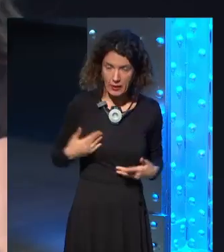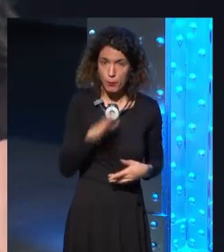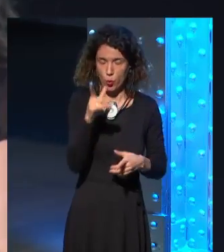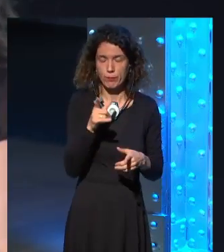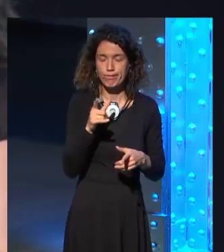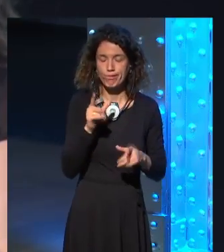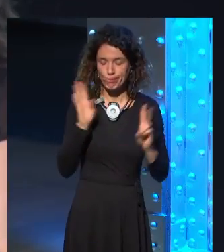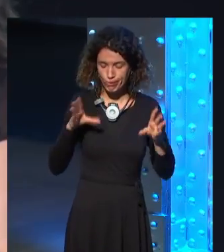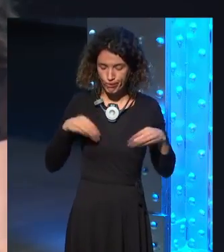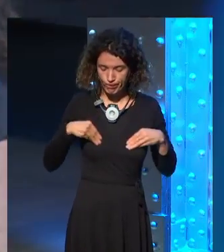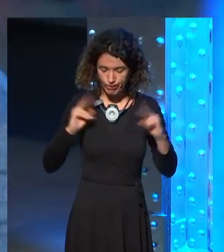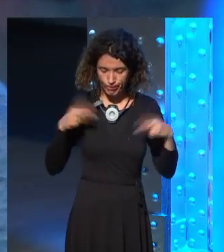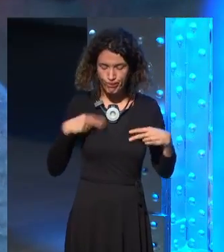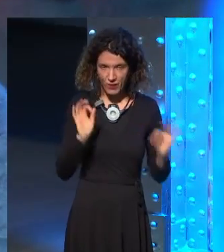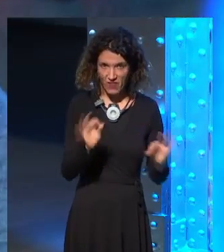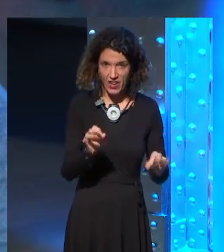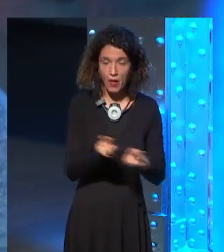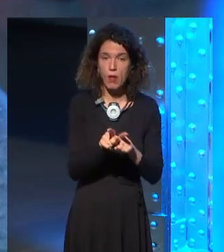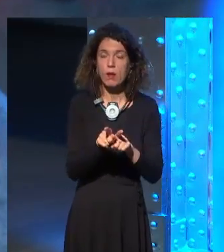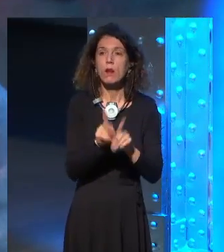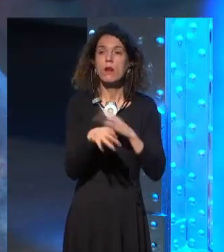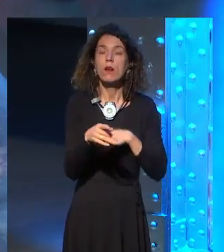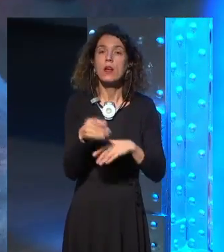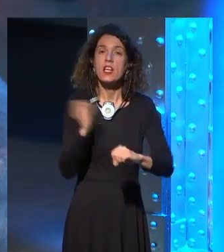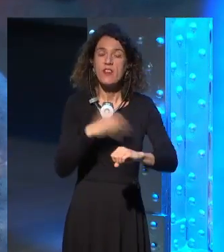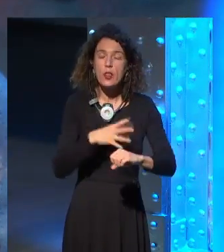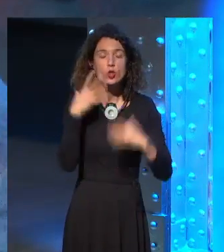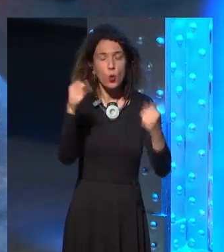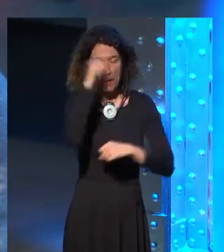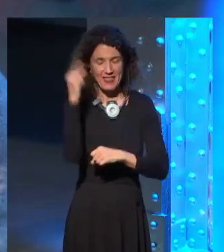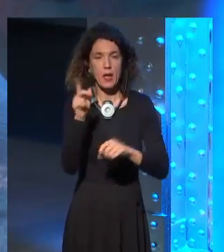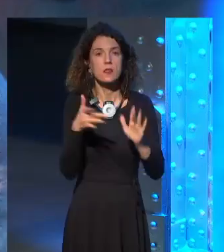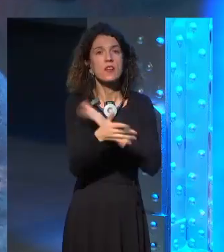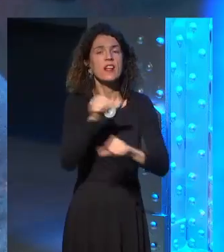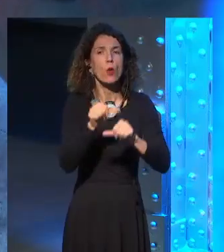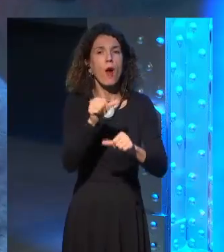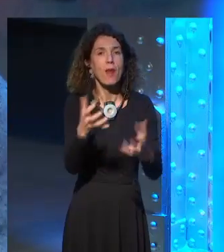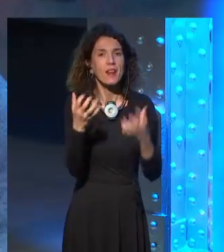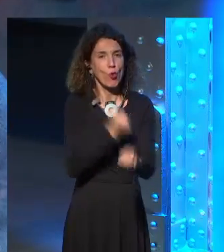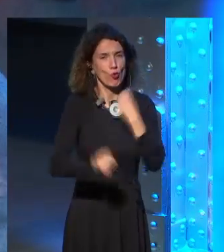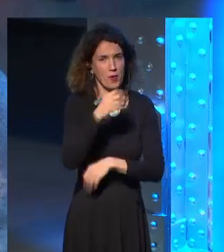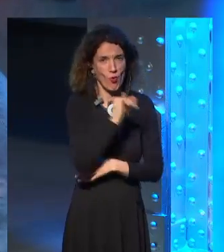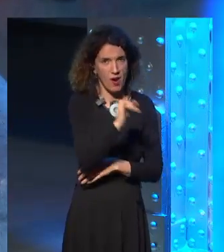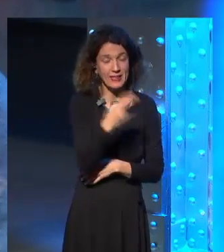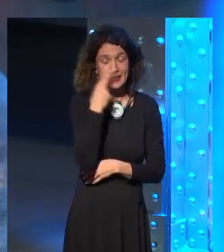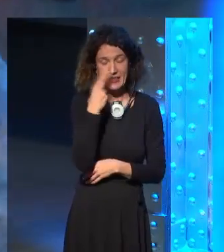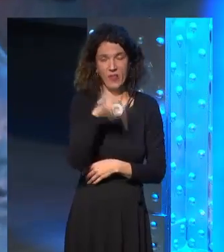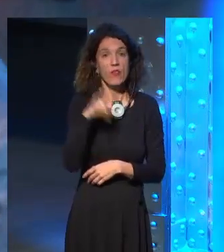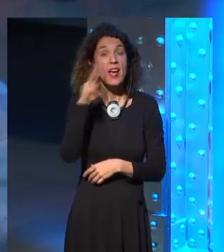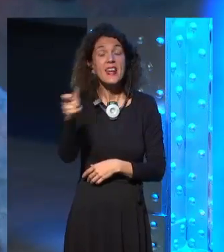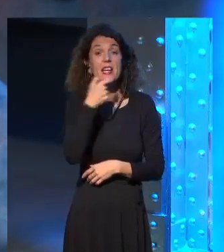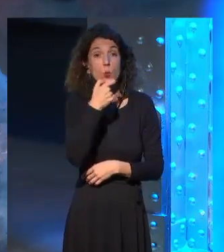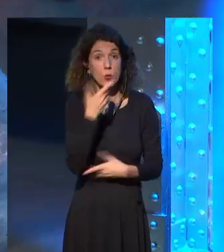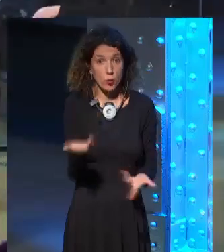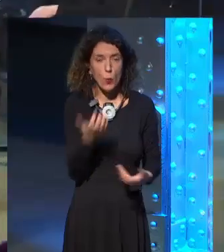economic benefits that comes from investing in mental health. So I think it's really interesting to look at the UK, which have passed